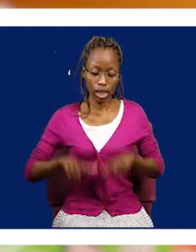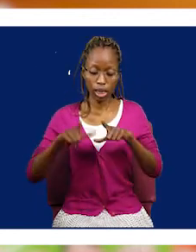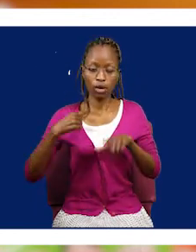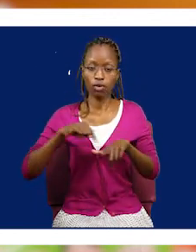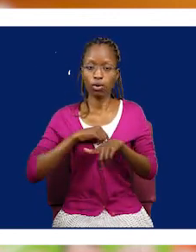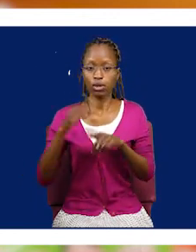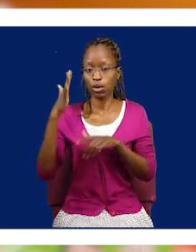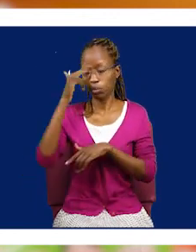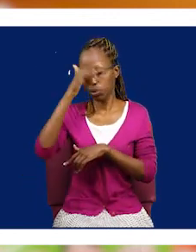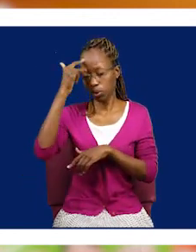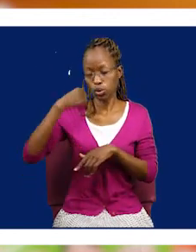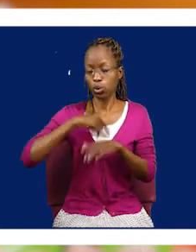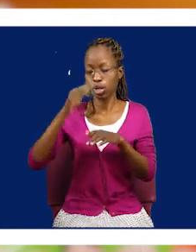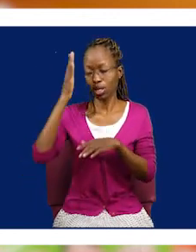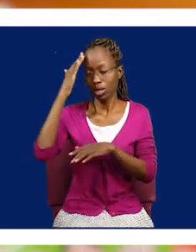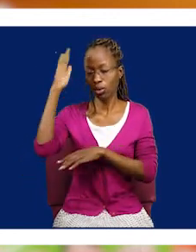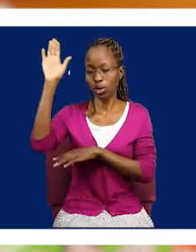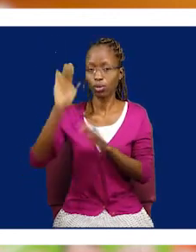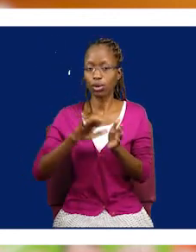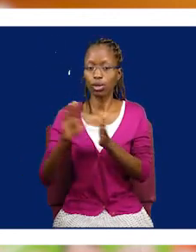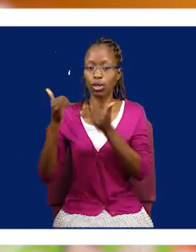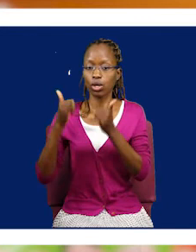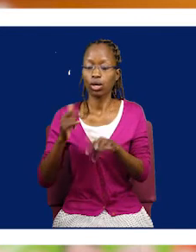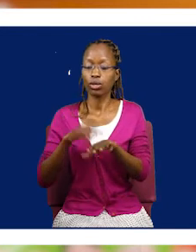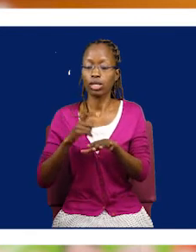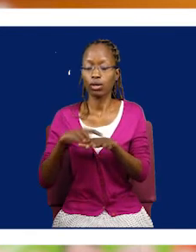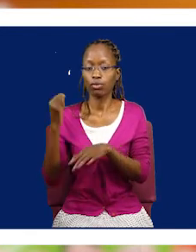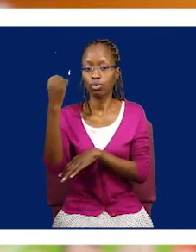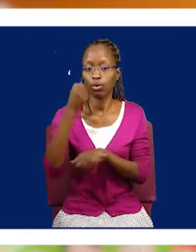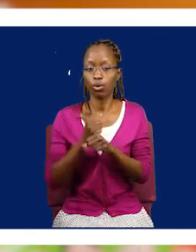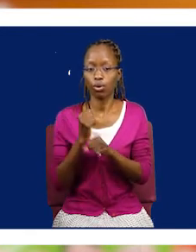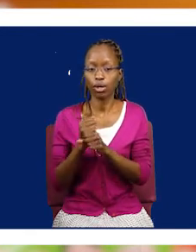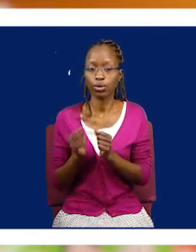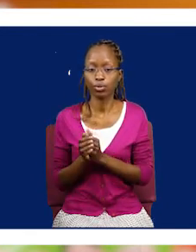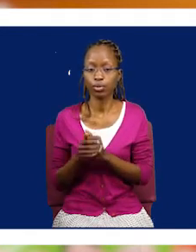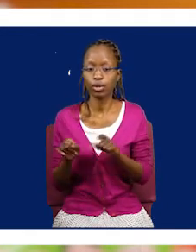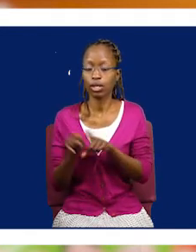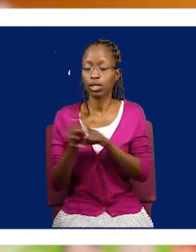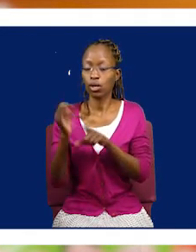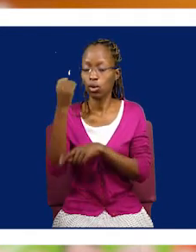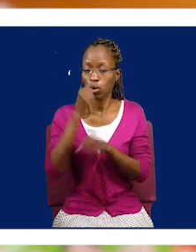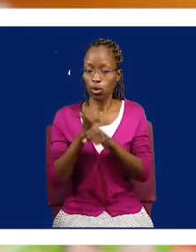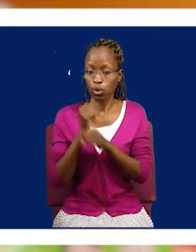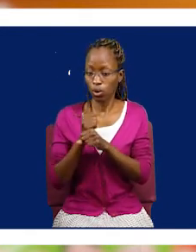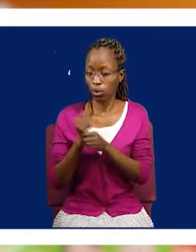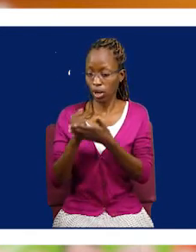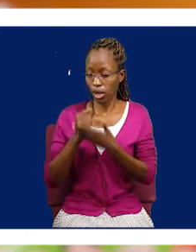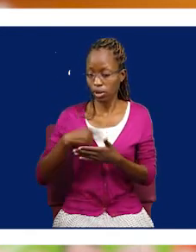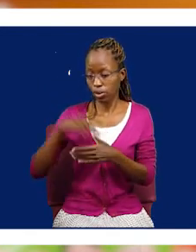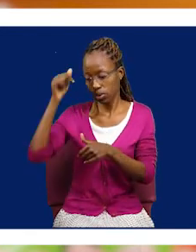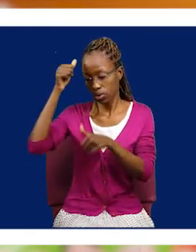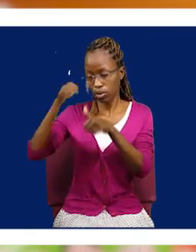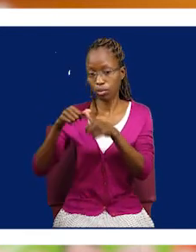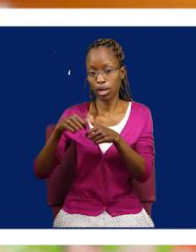because we've known him. And now I want us to do our craft. This craft will help us to